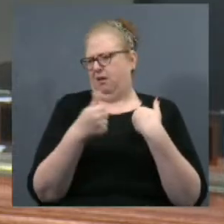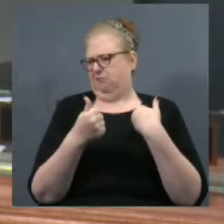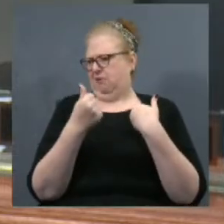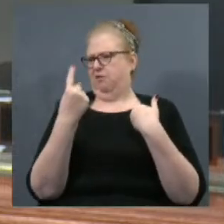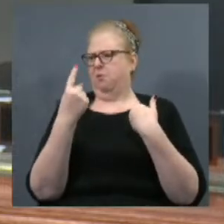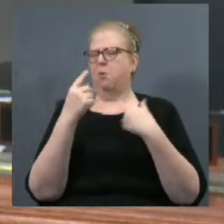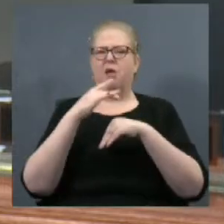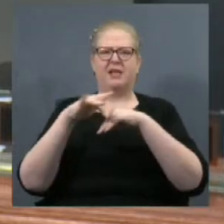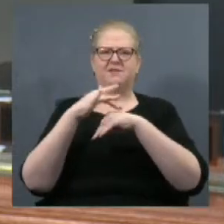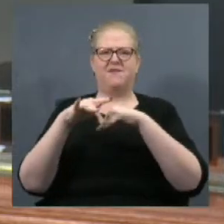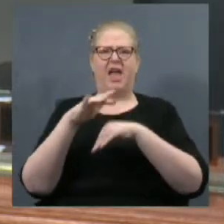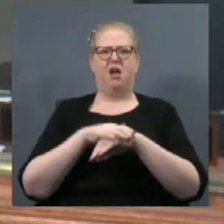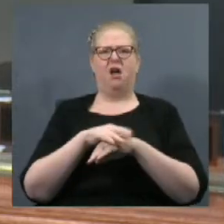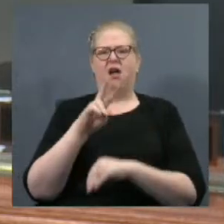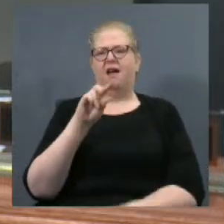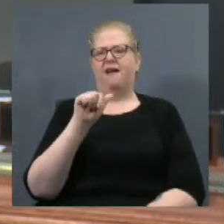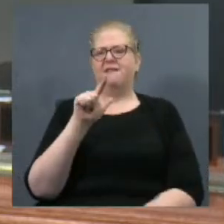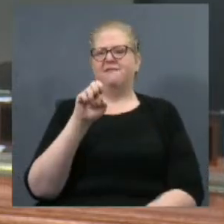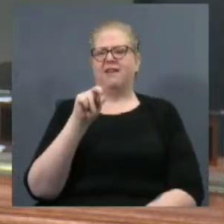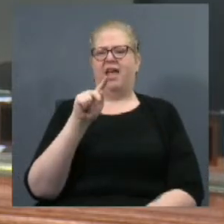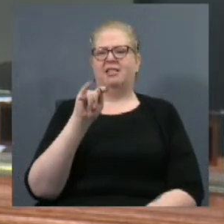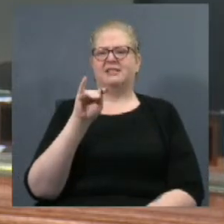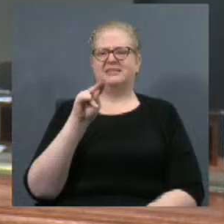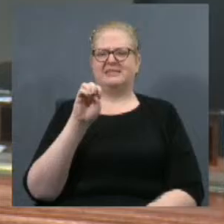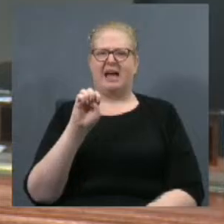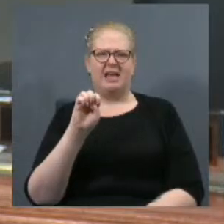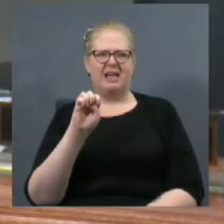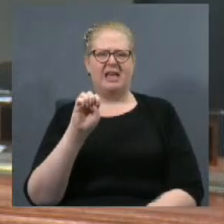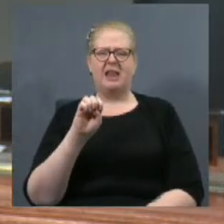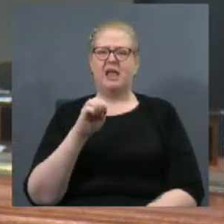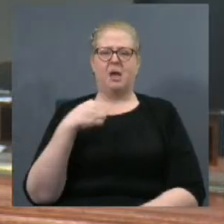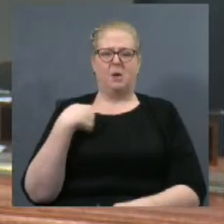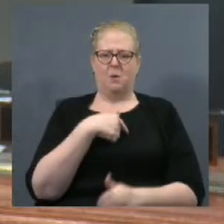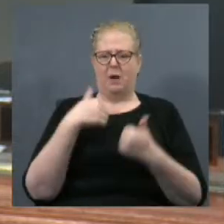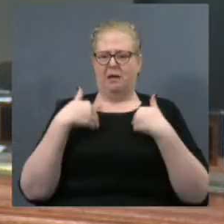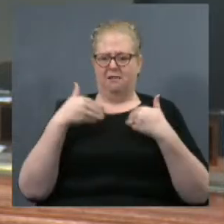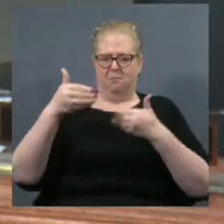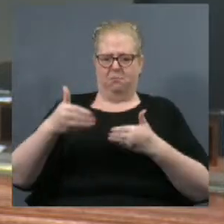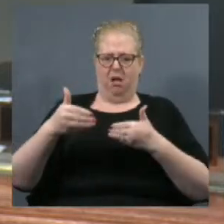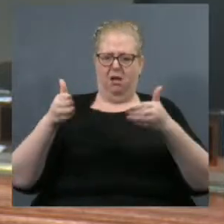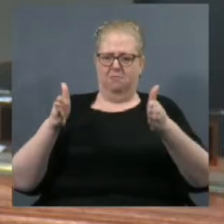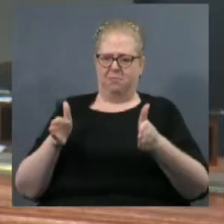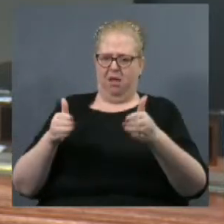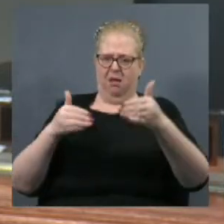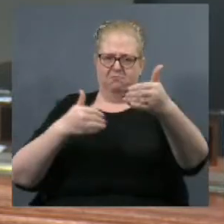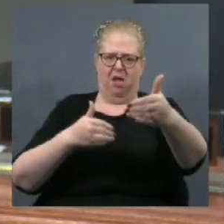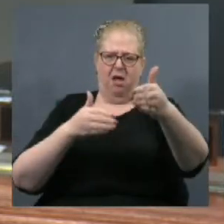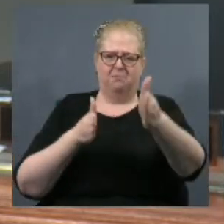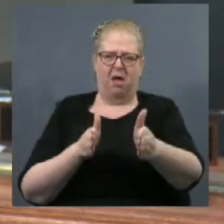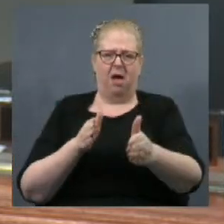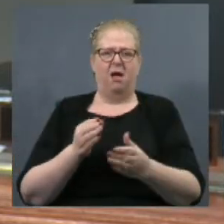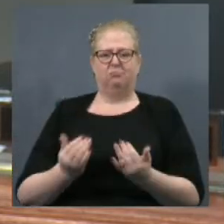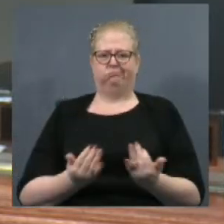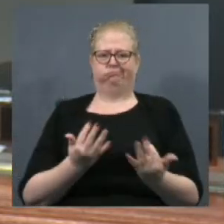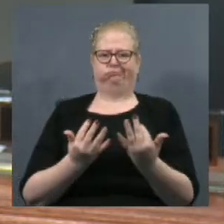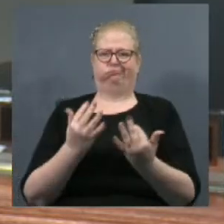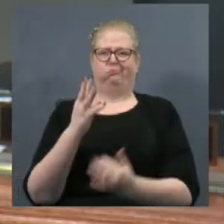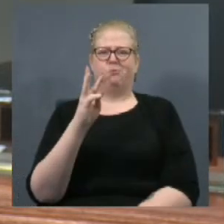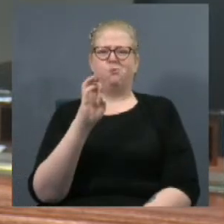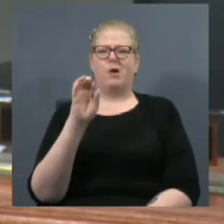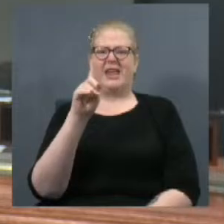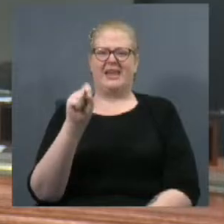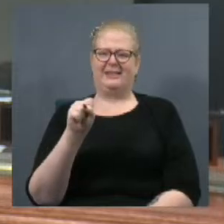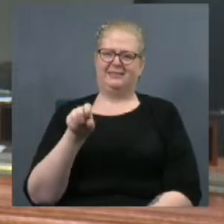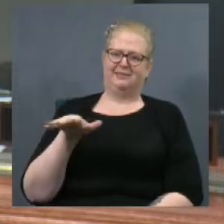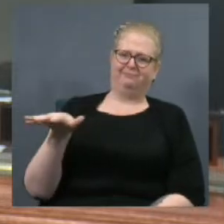it is. Well, in a couple of block areas, we have more vacant weed lots than we do houses. And we need to